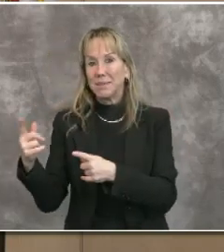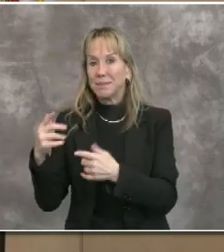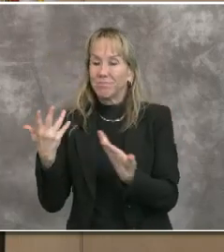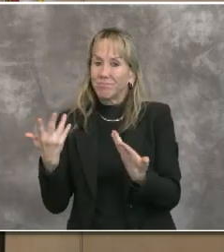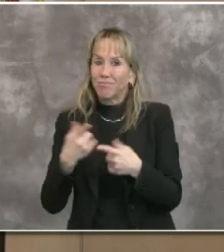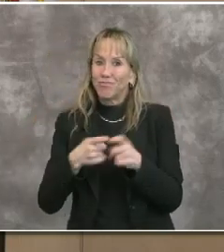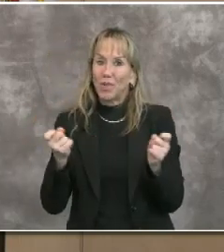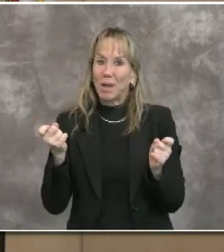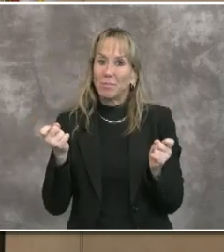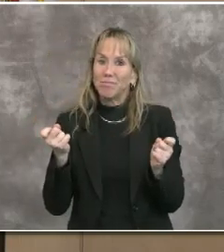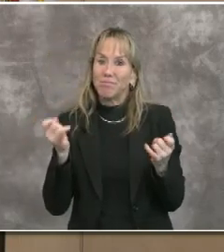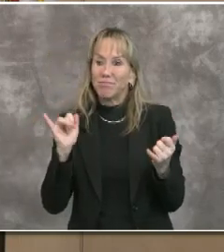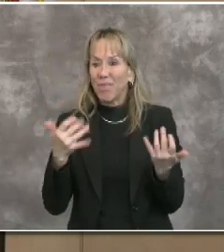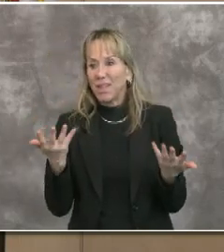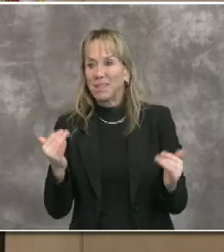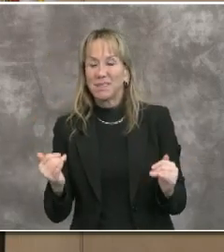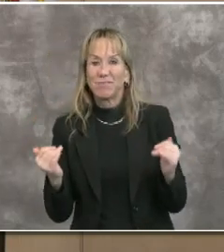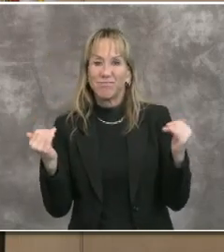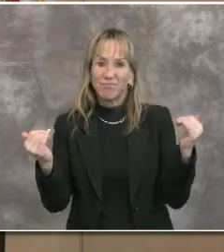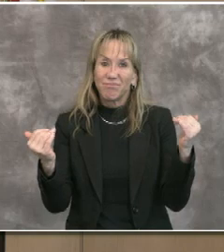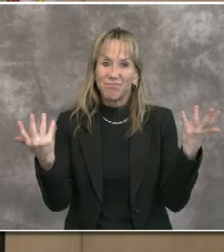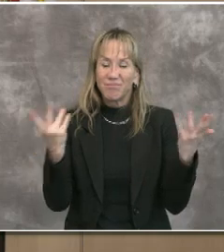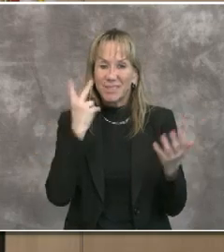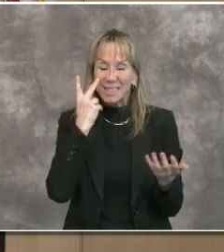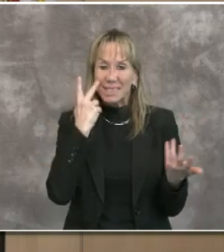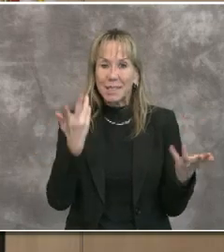result of our enhanced monitoring.